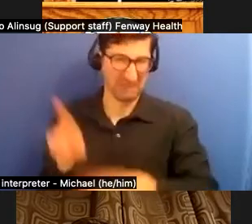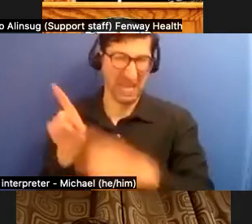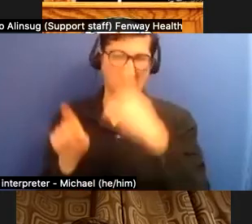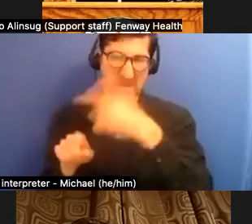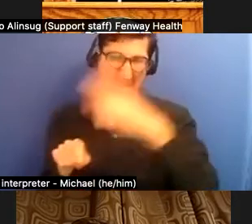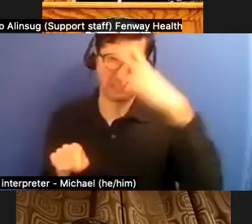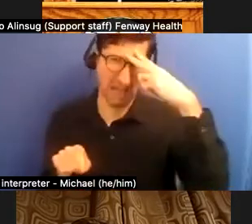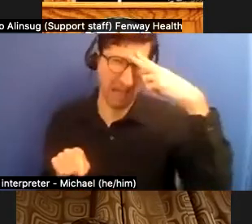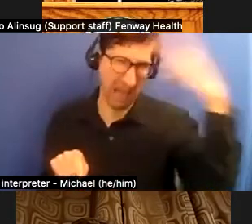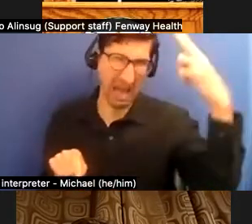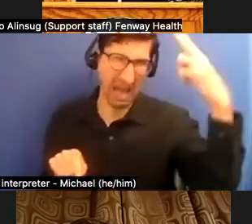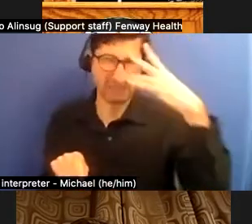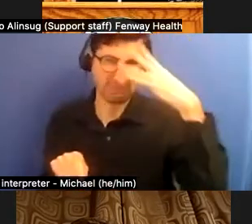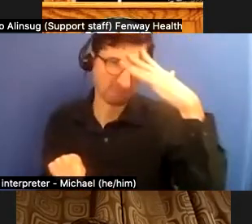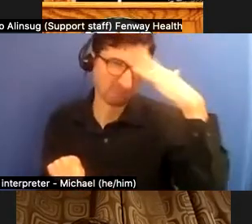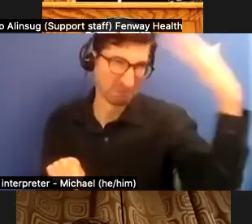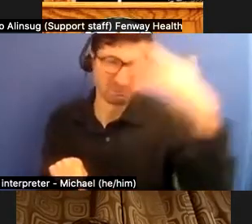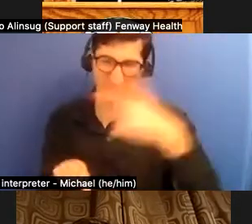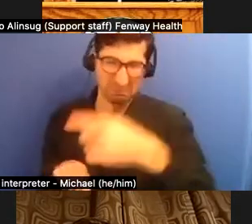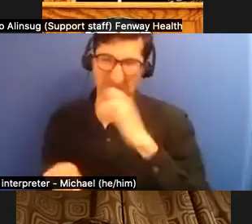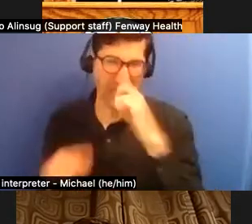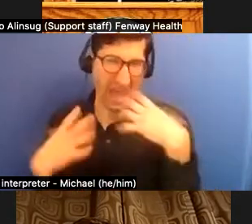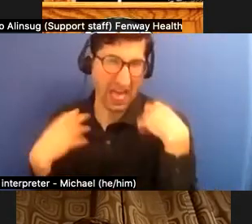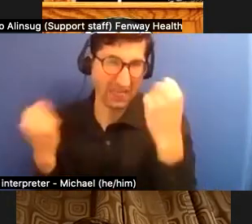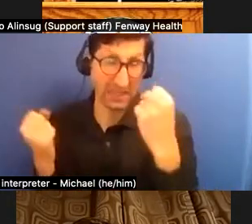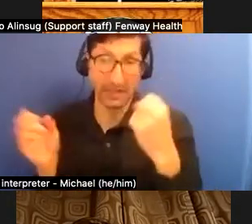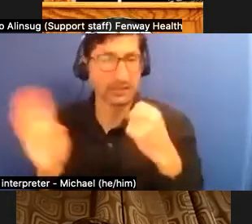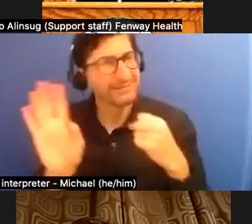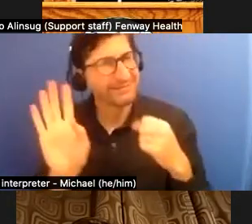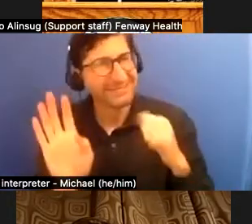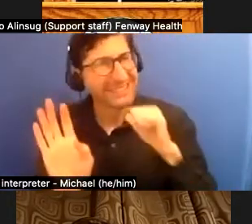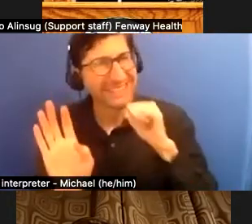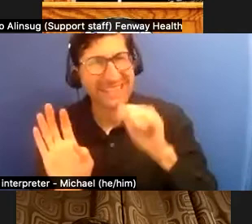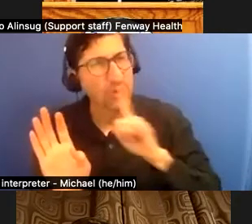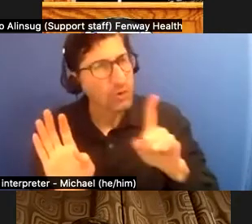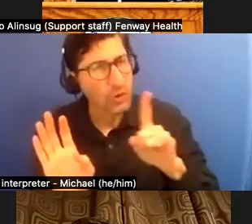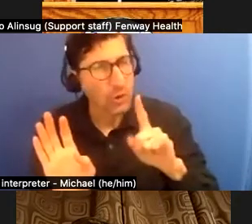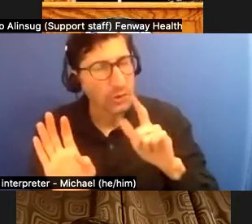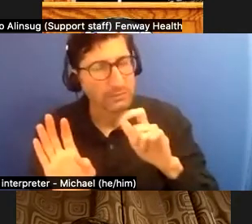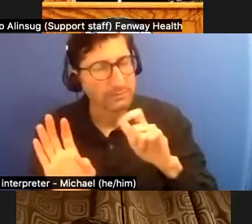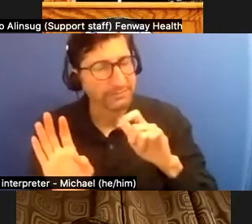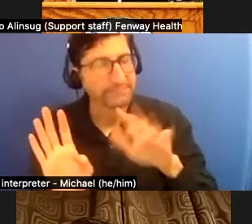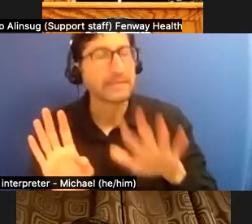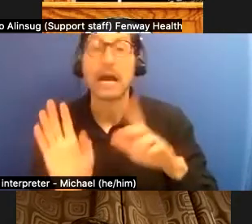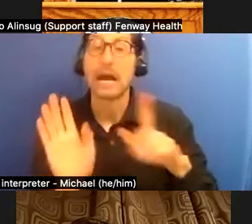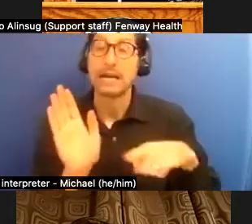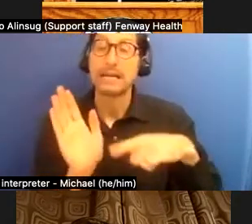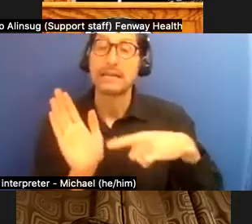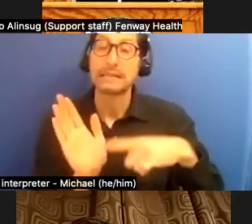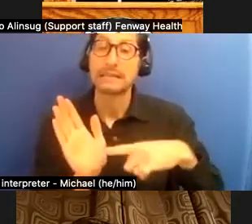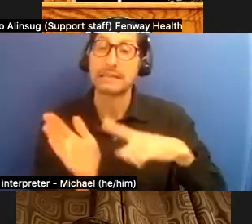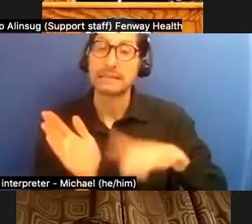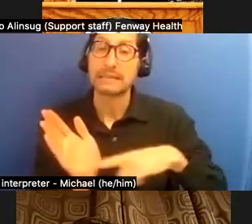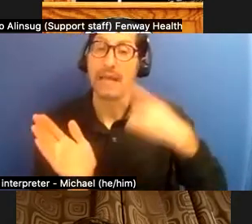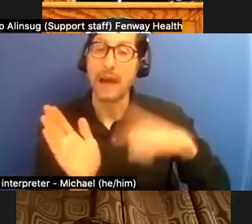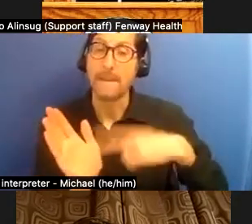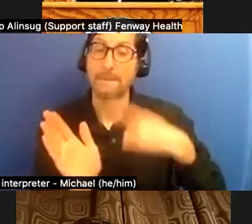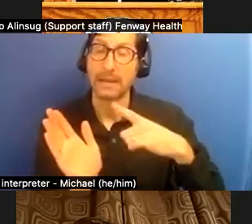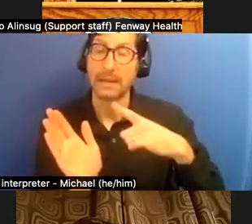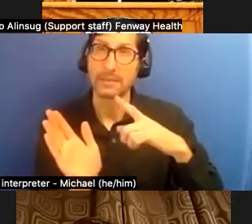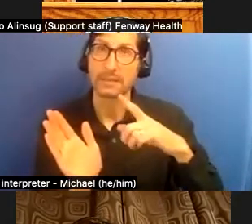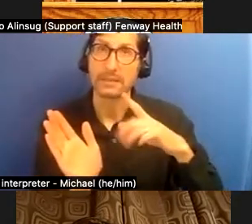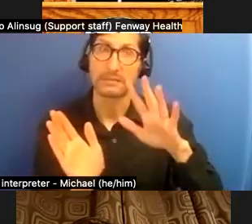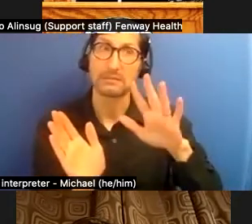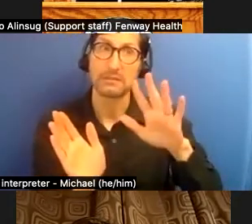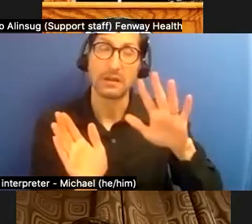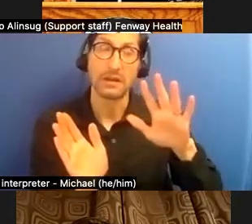high, or these people are not well. But like, that's not always the case. And honestly, sometimes like it's really